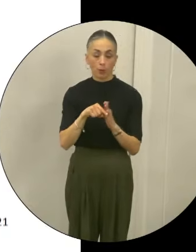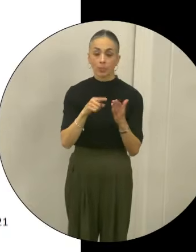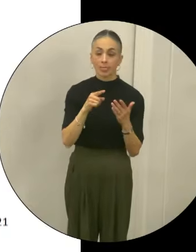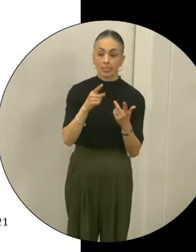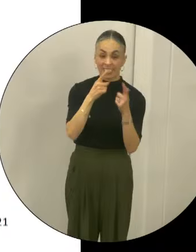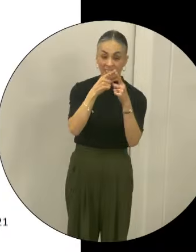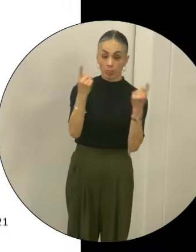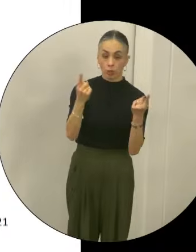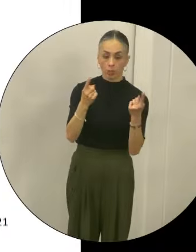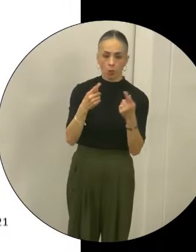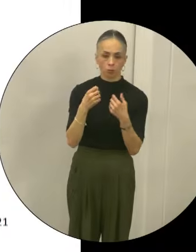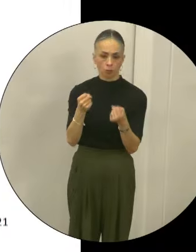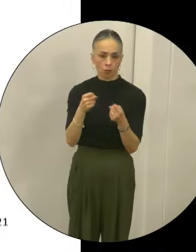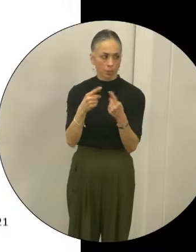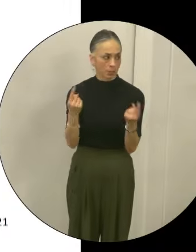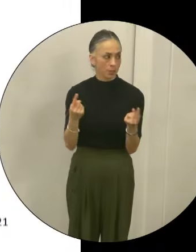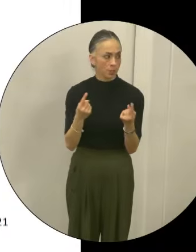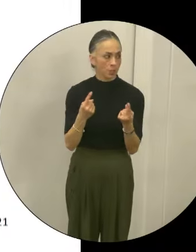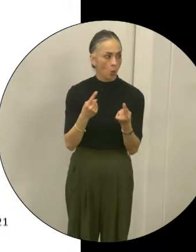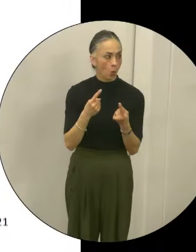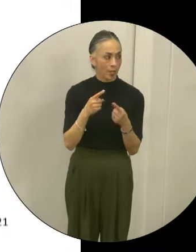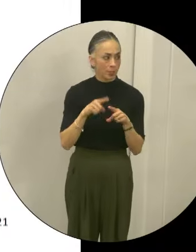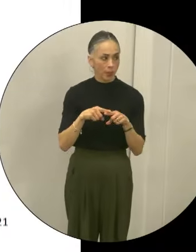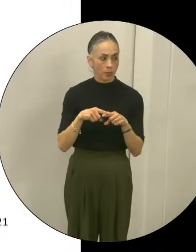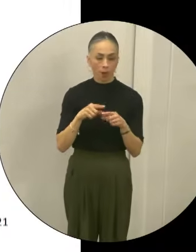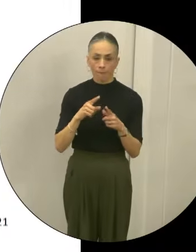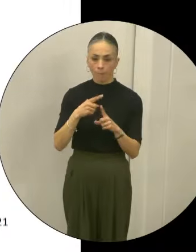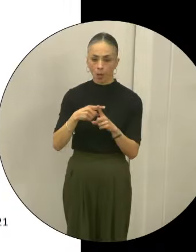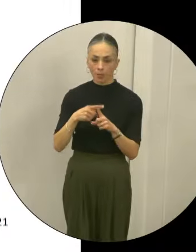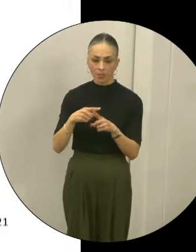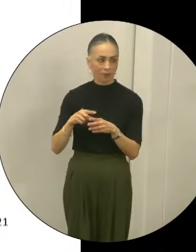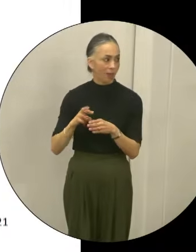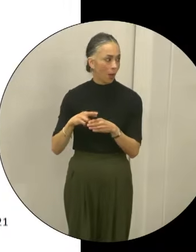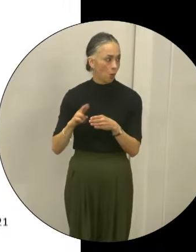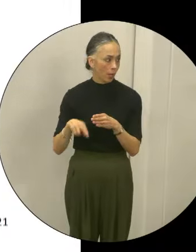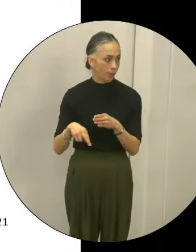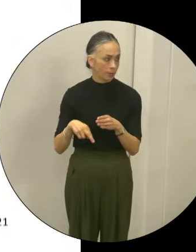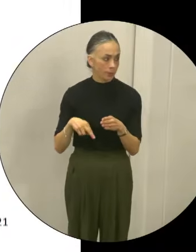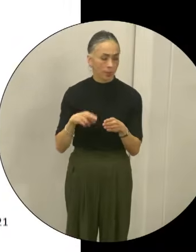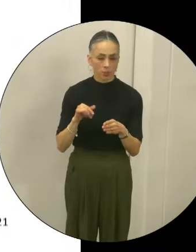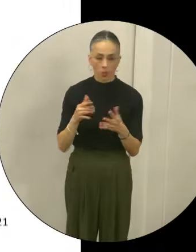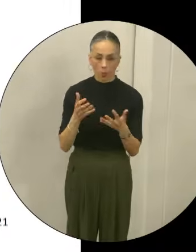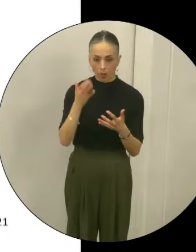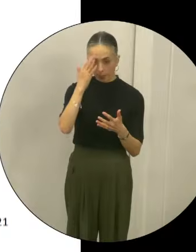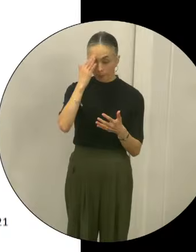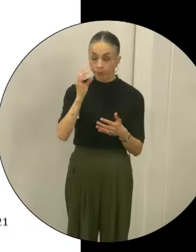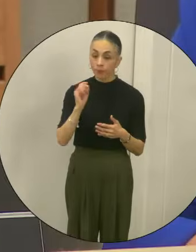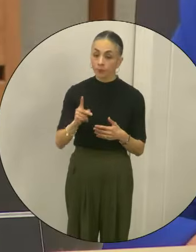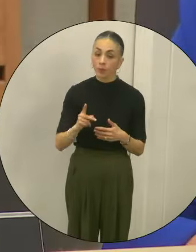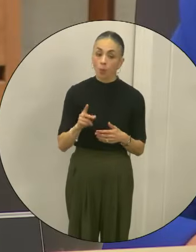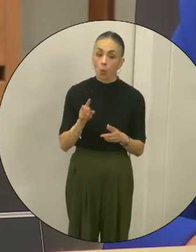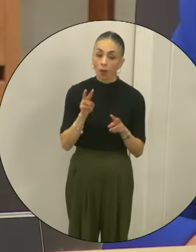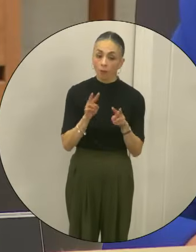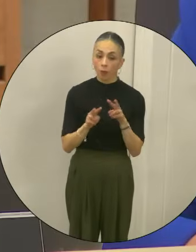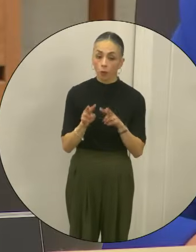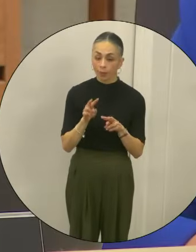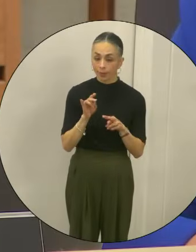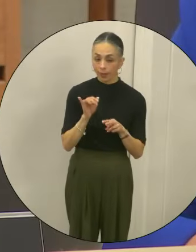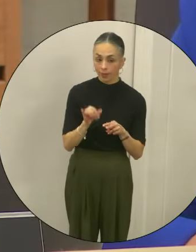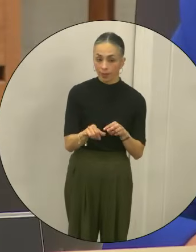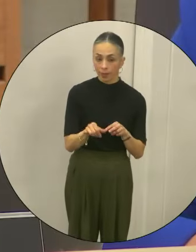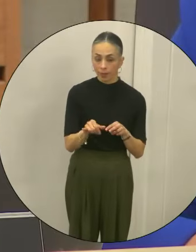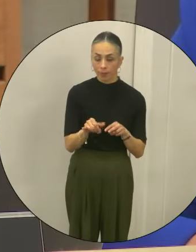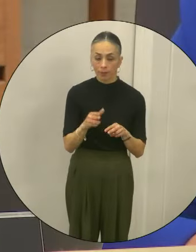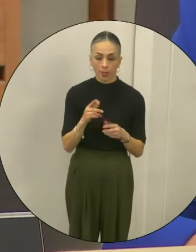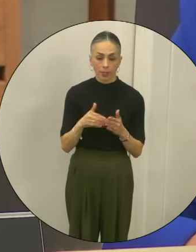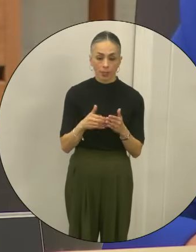on that particular type of So the question. measurement is based on positive outcome, essentially? Correct. Okay, Yes. that's what I want to know. All right, so if we're looking at that,